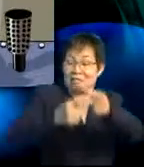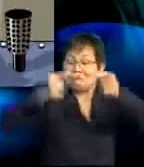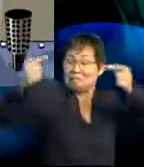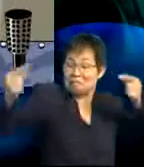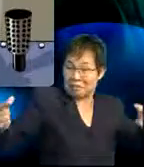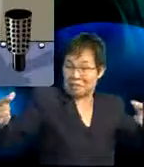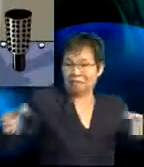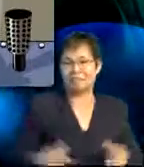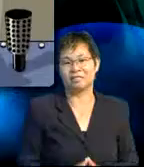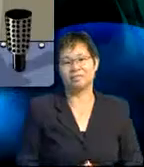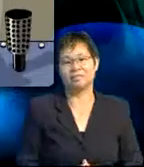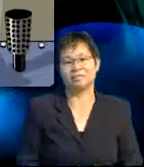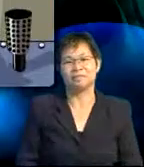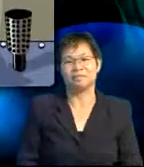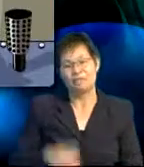Grand.